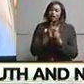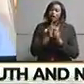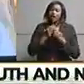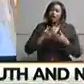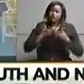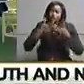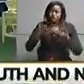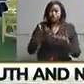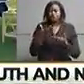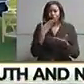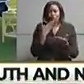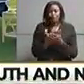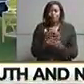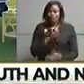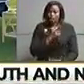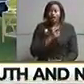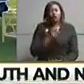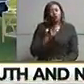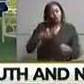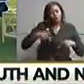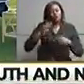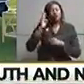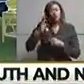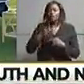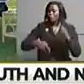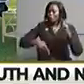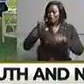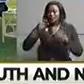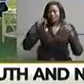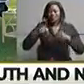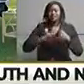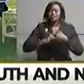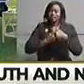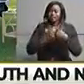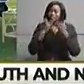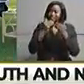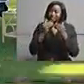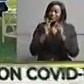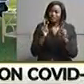shall overcome this challenge. Thank you very much.